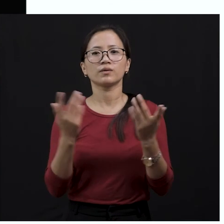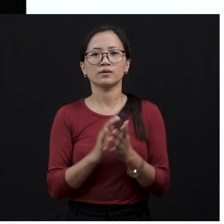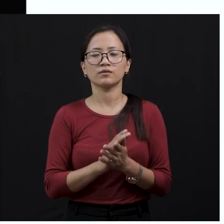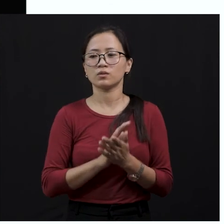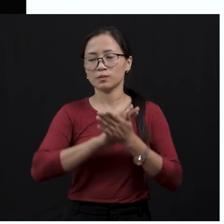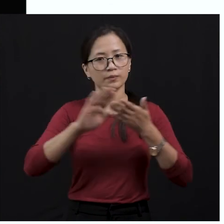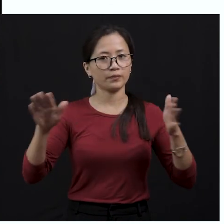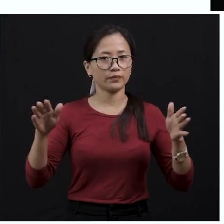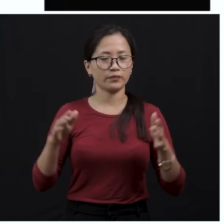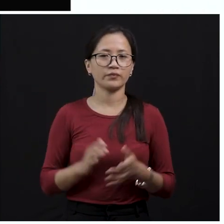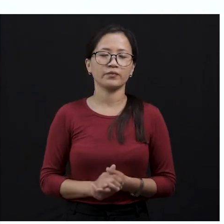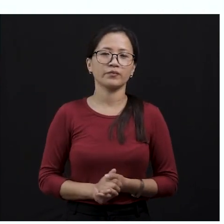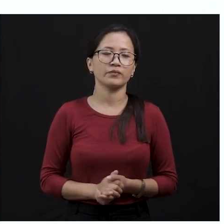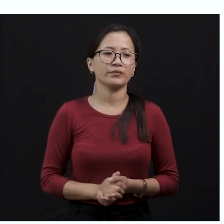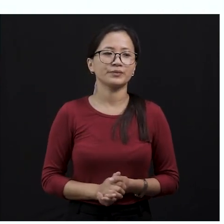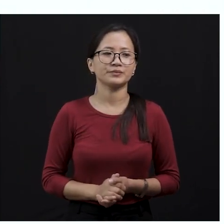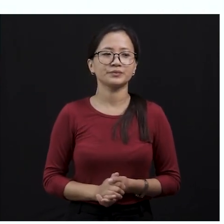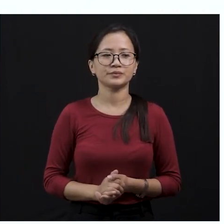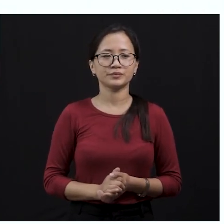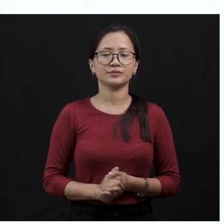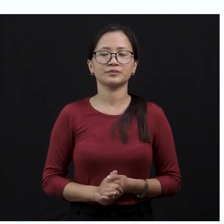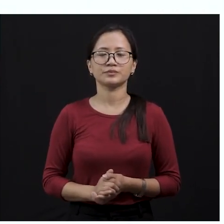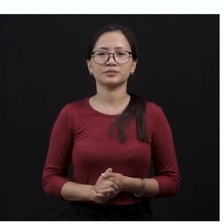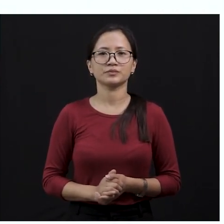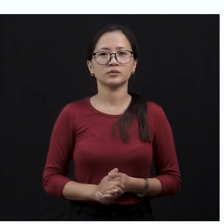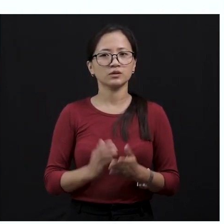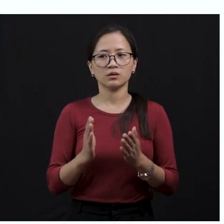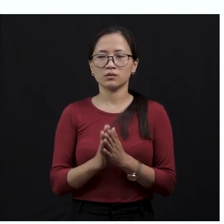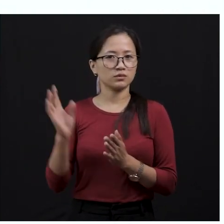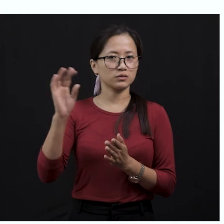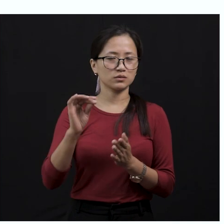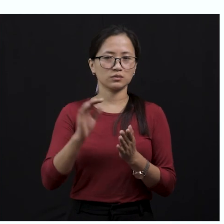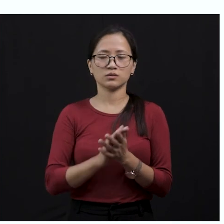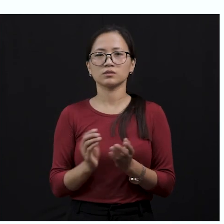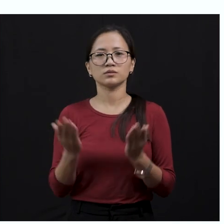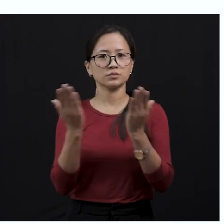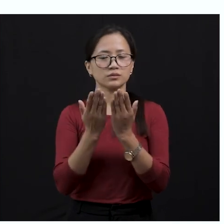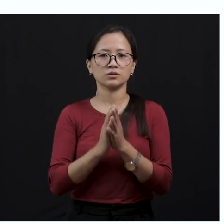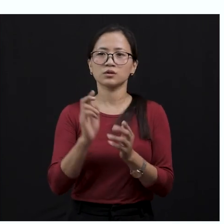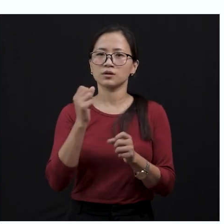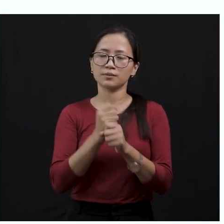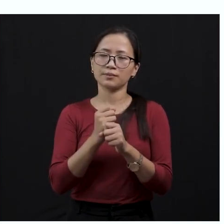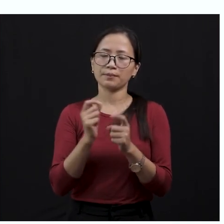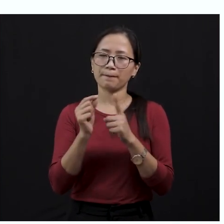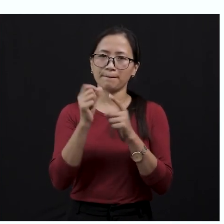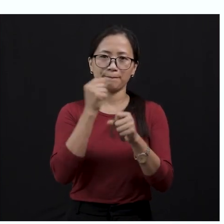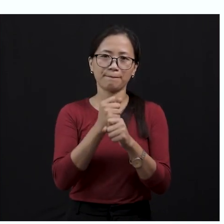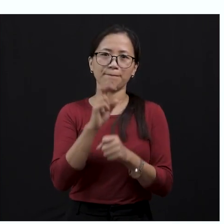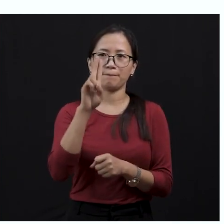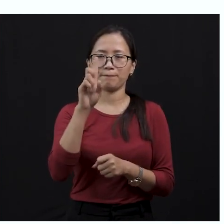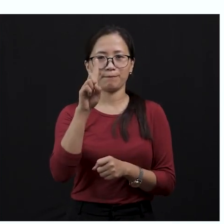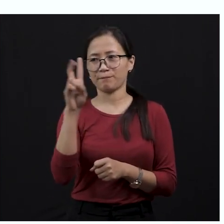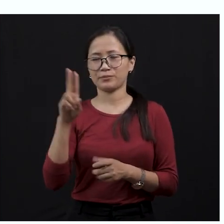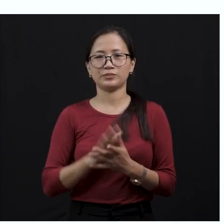it was over. Well, students, let's do a revision from page number 12.